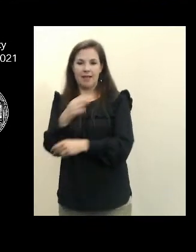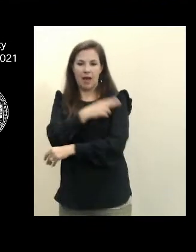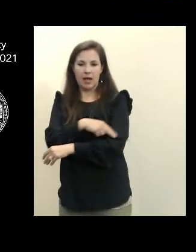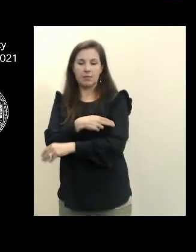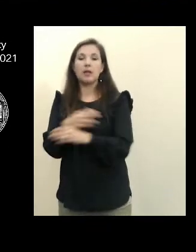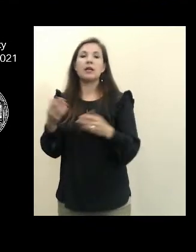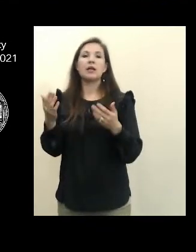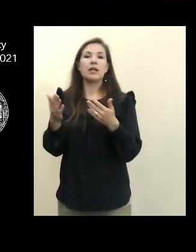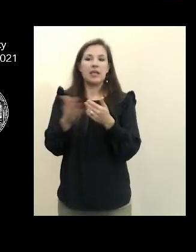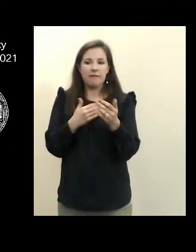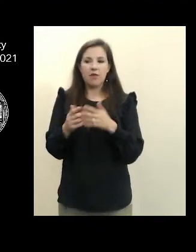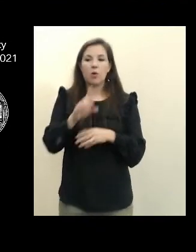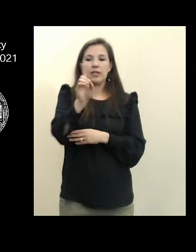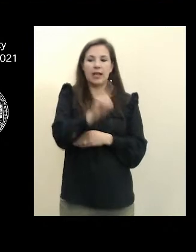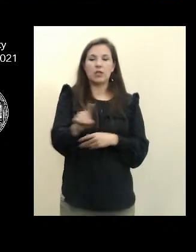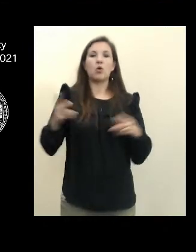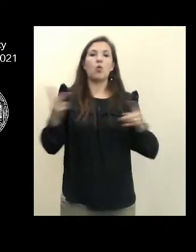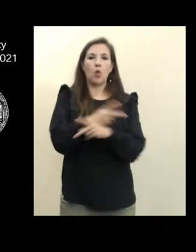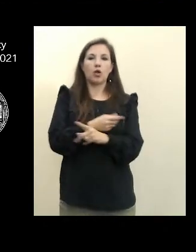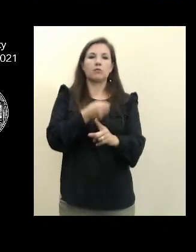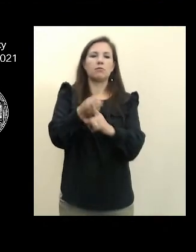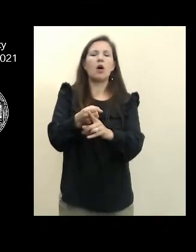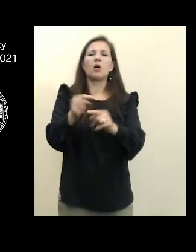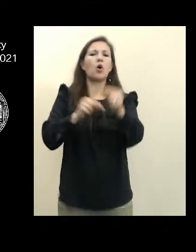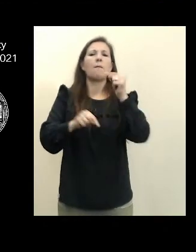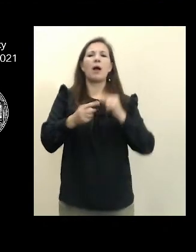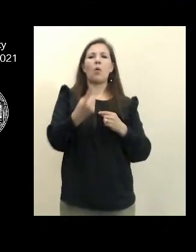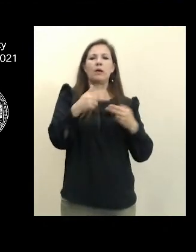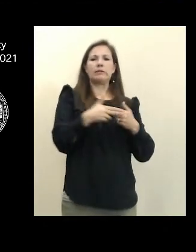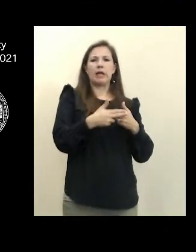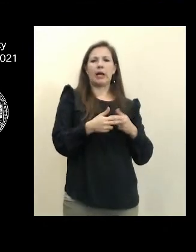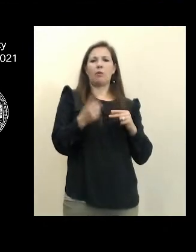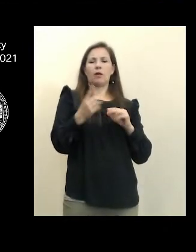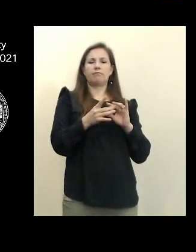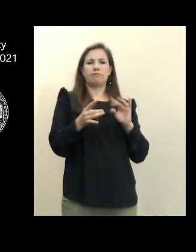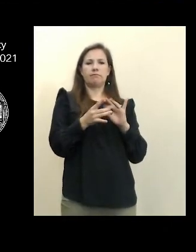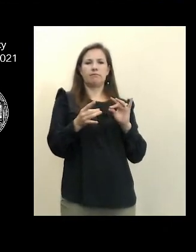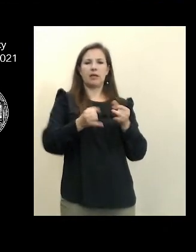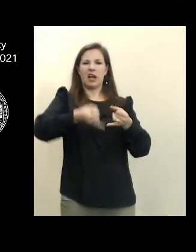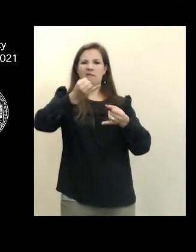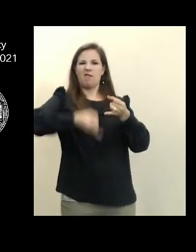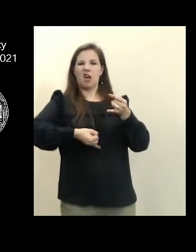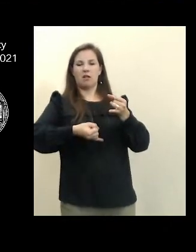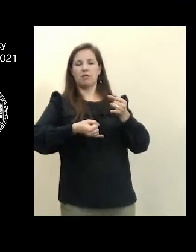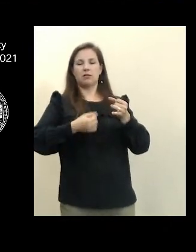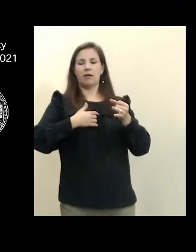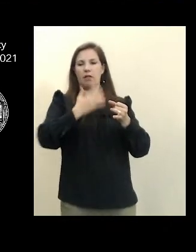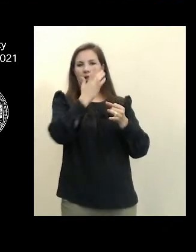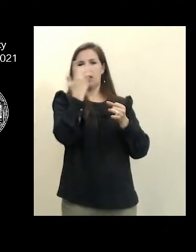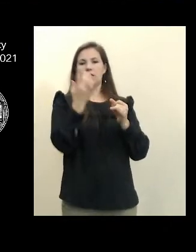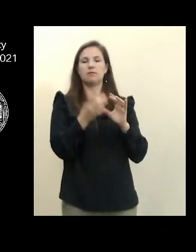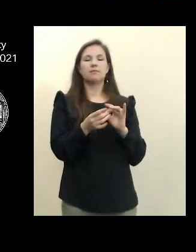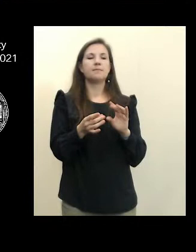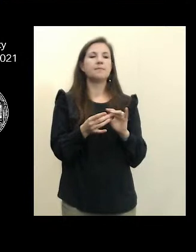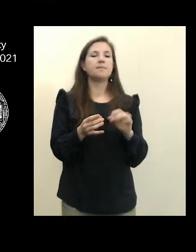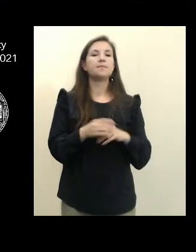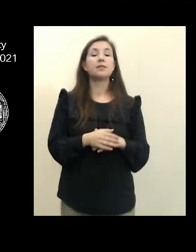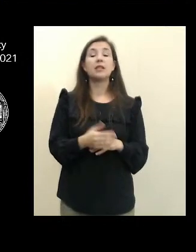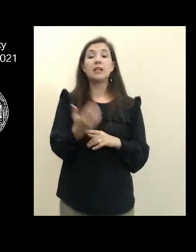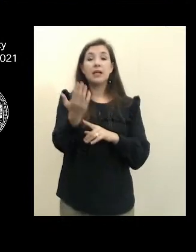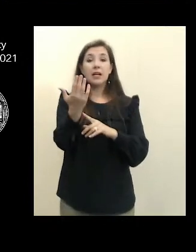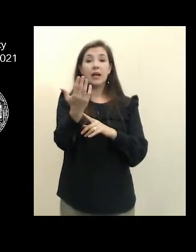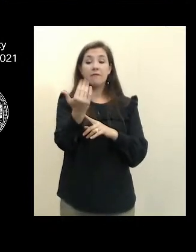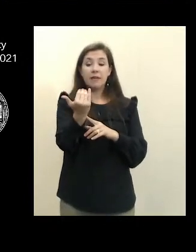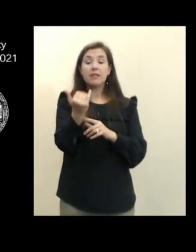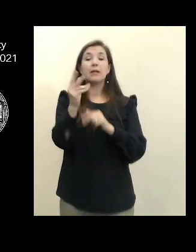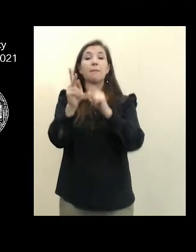much more transmissible. I do want to go back one slide because I do want to bring up the final thing I didn't talk about, which is 15